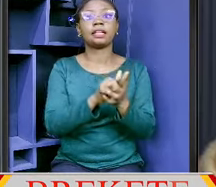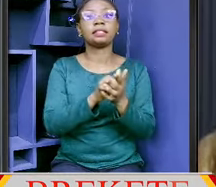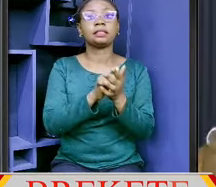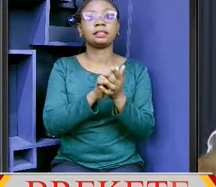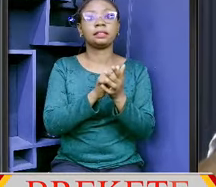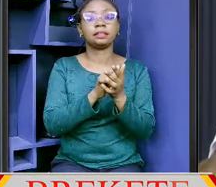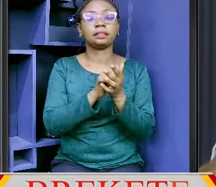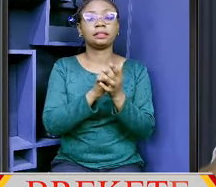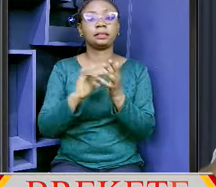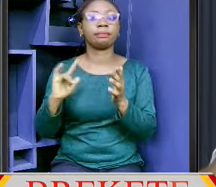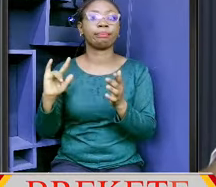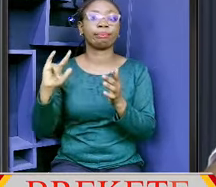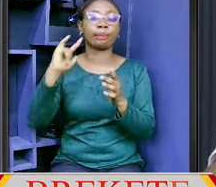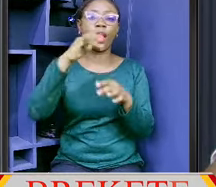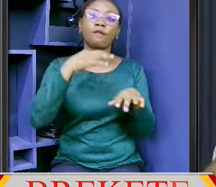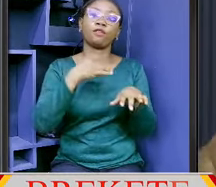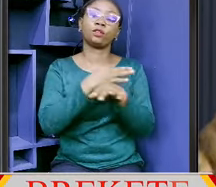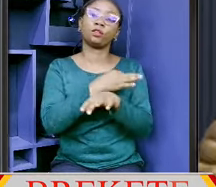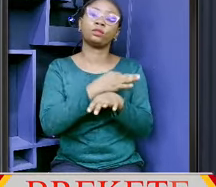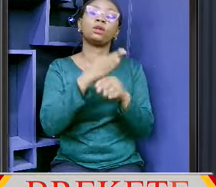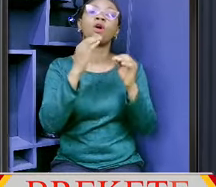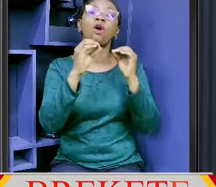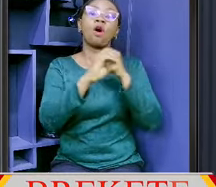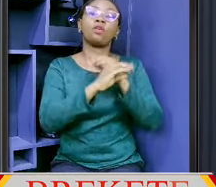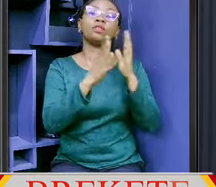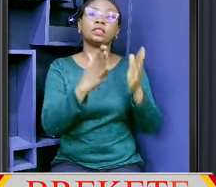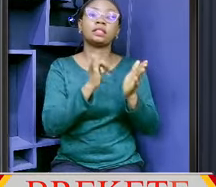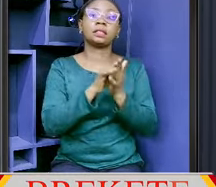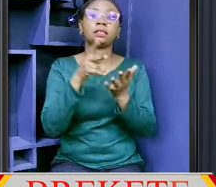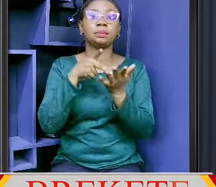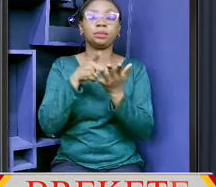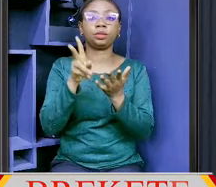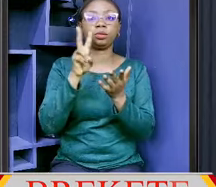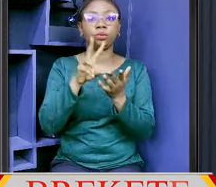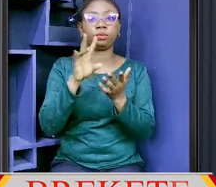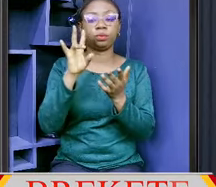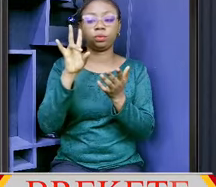where they paid